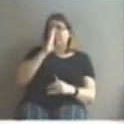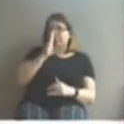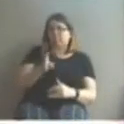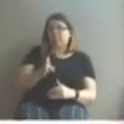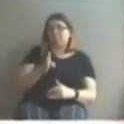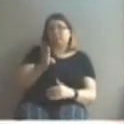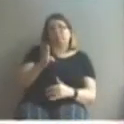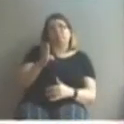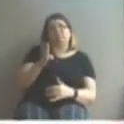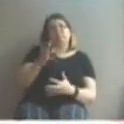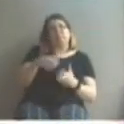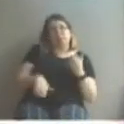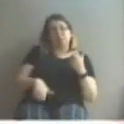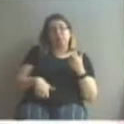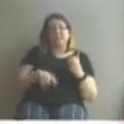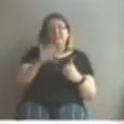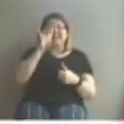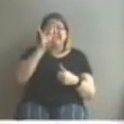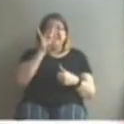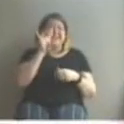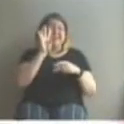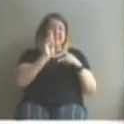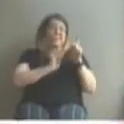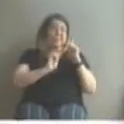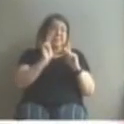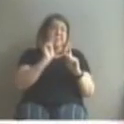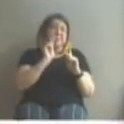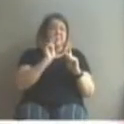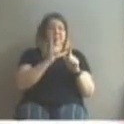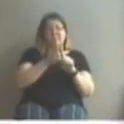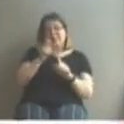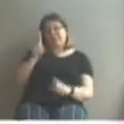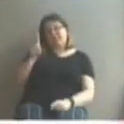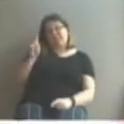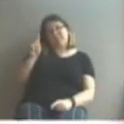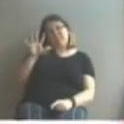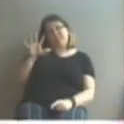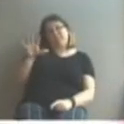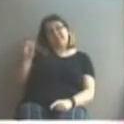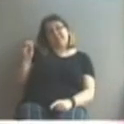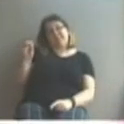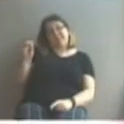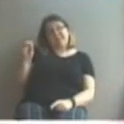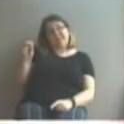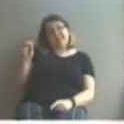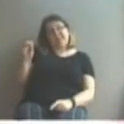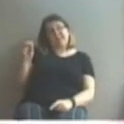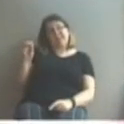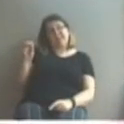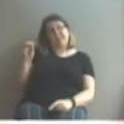all, 8 people out of 150 some,